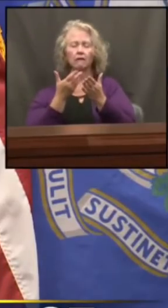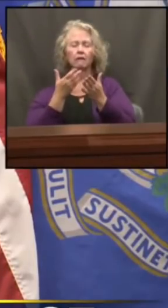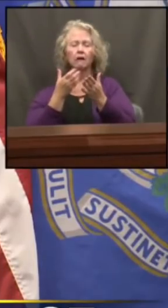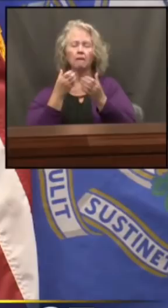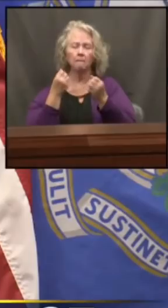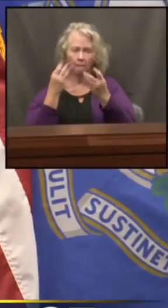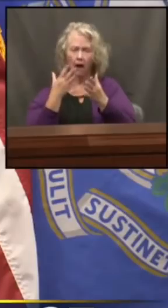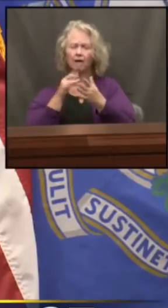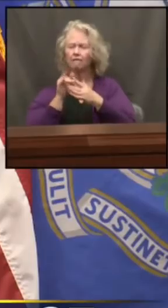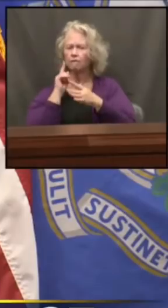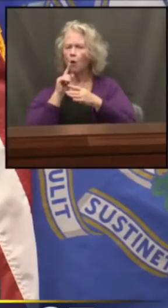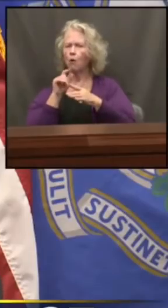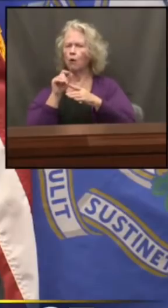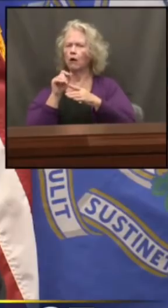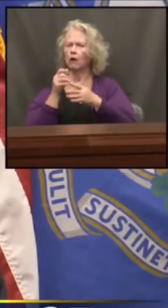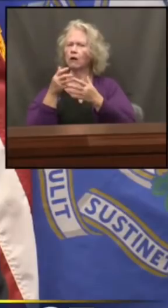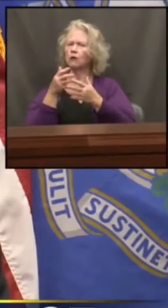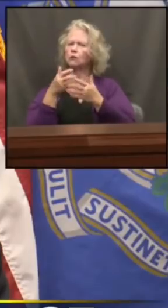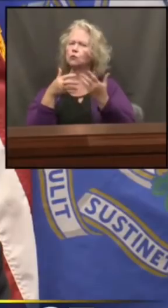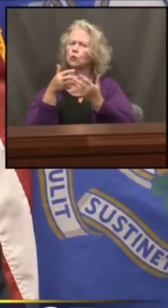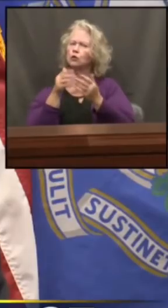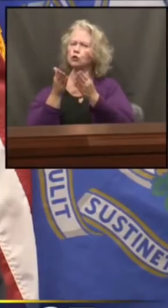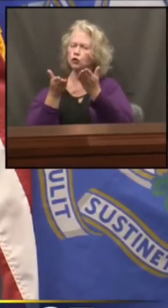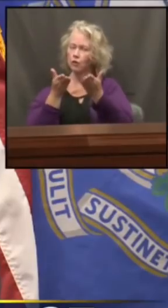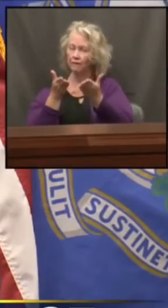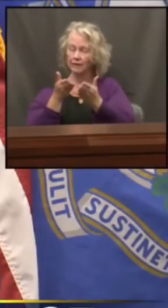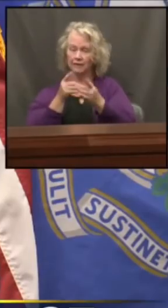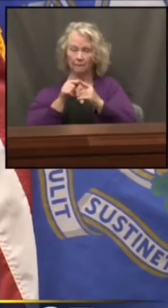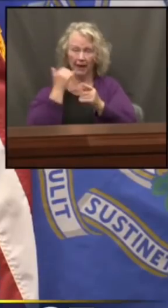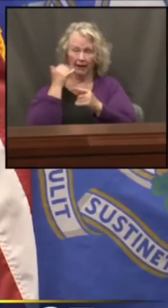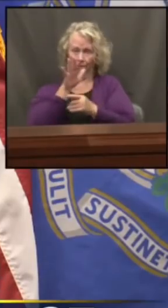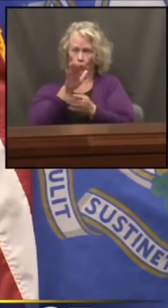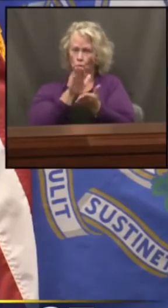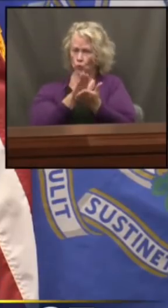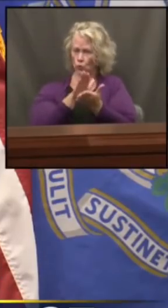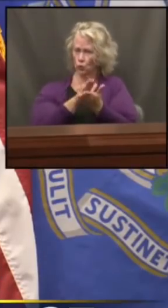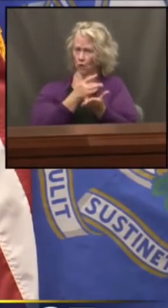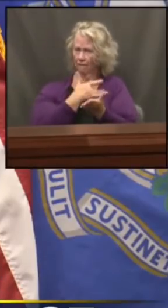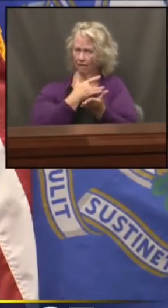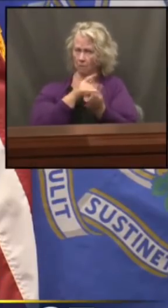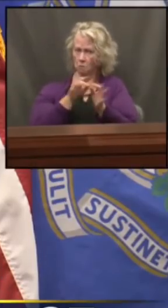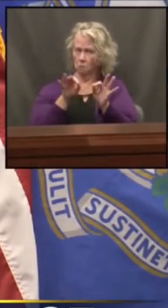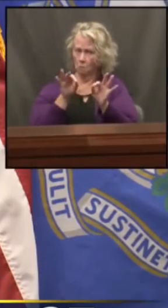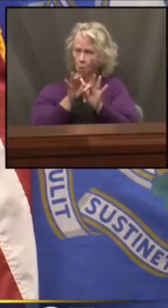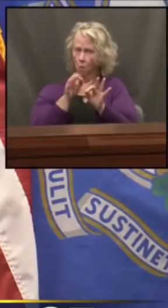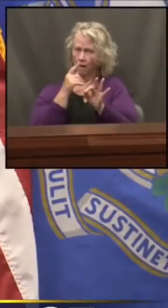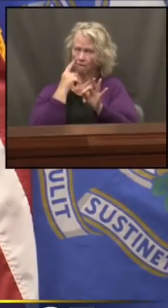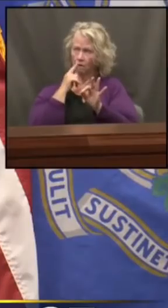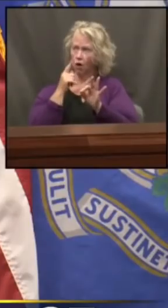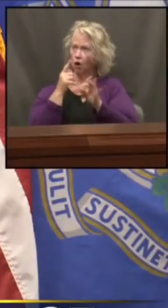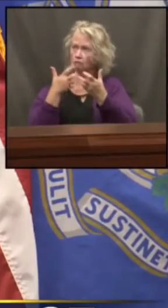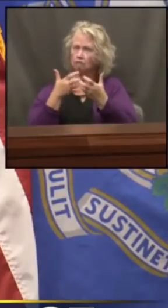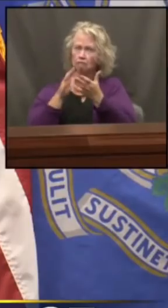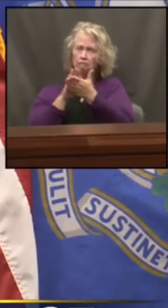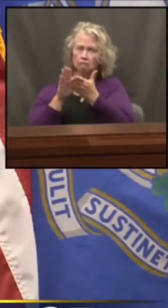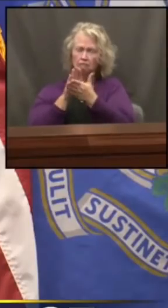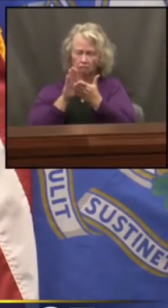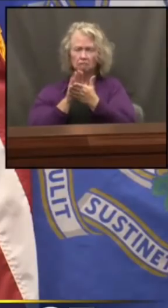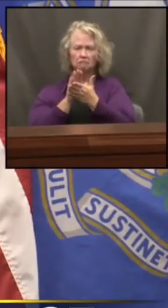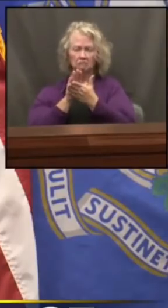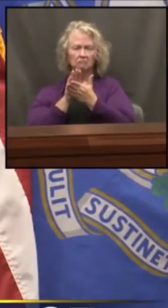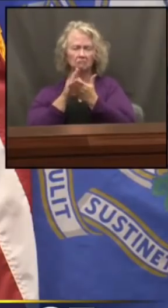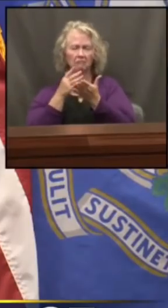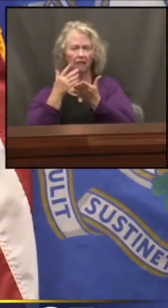services. If you're in a particular school where you think ventilation may be a priority, I would think they'd use some of that money, at least for filters